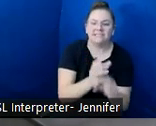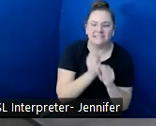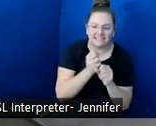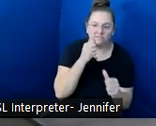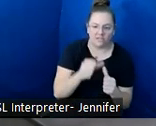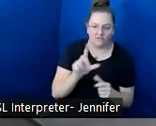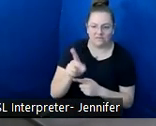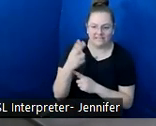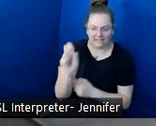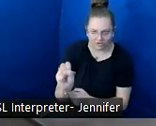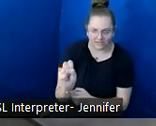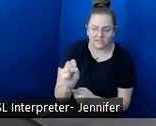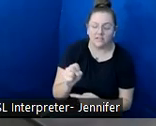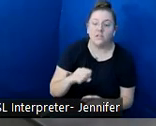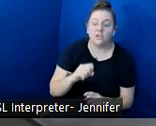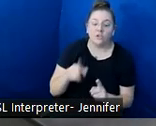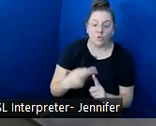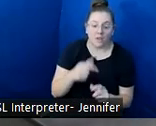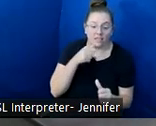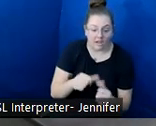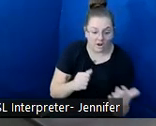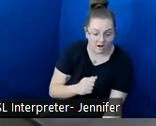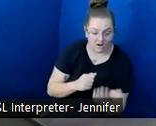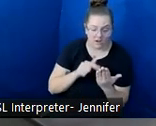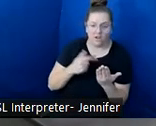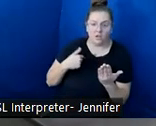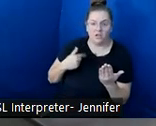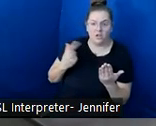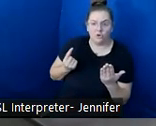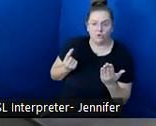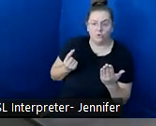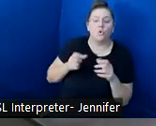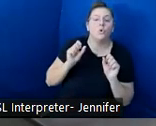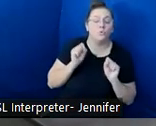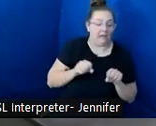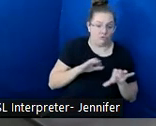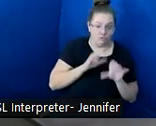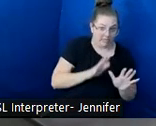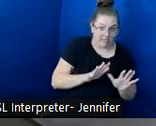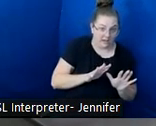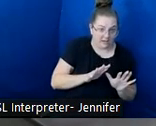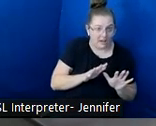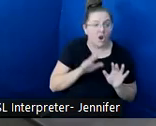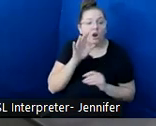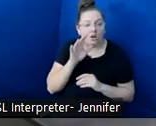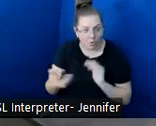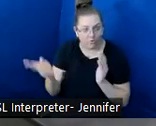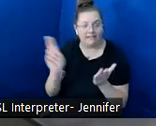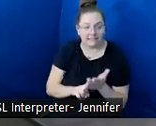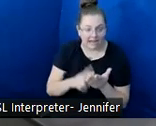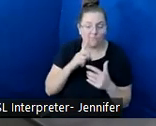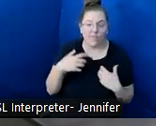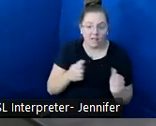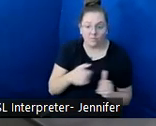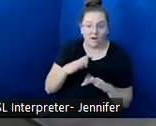the letter, they can do nothing and be enrolled in the SNBC health plan listed first on the form, or choose